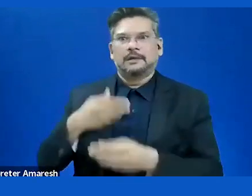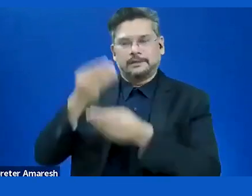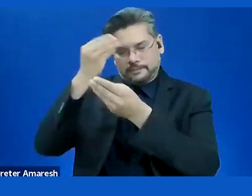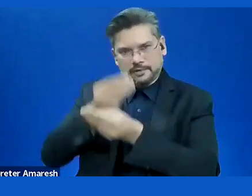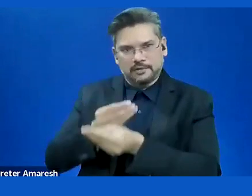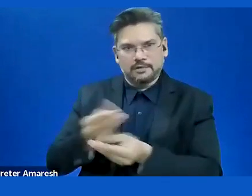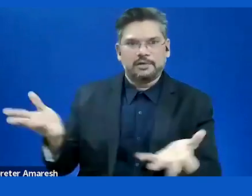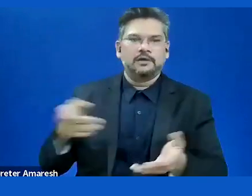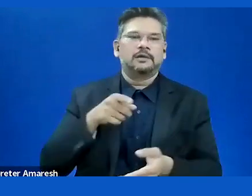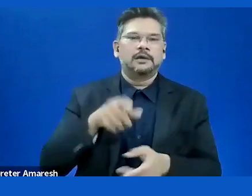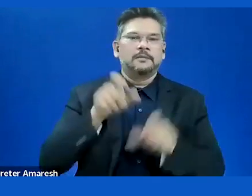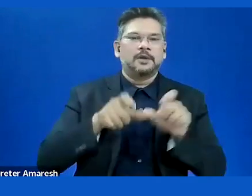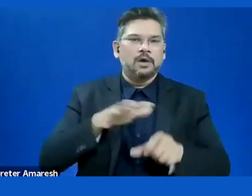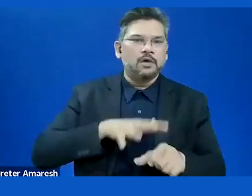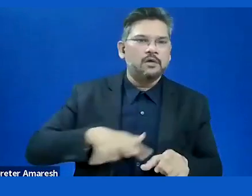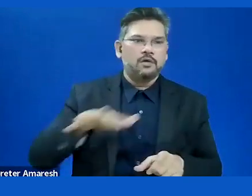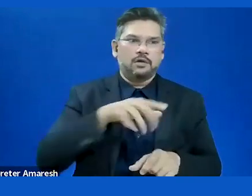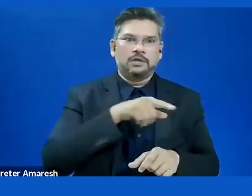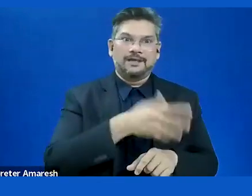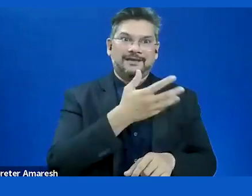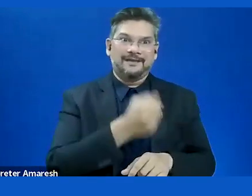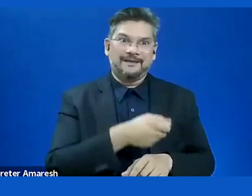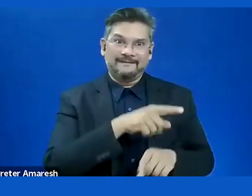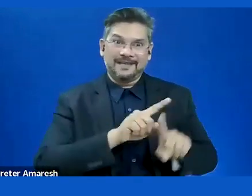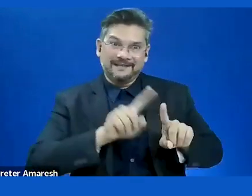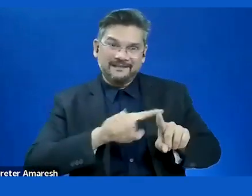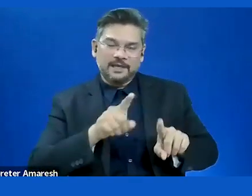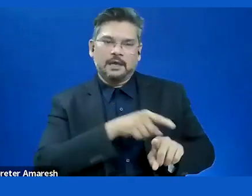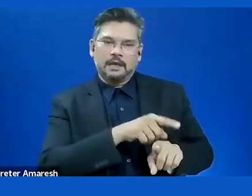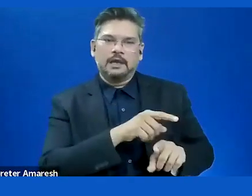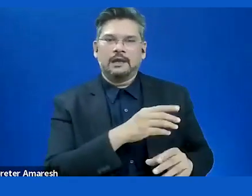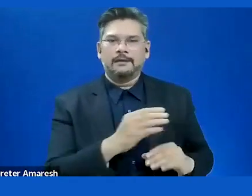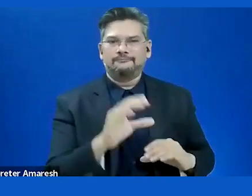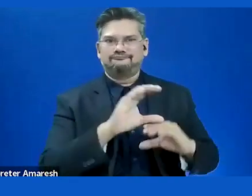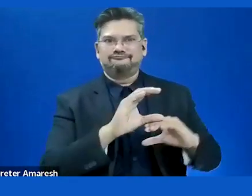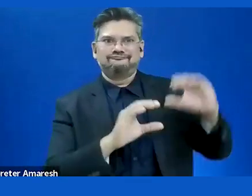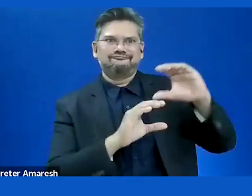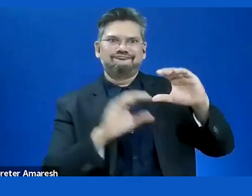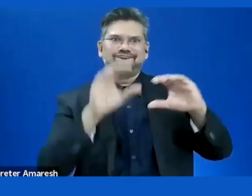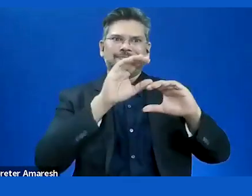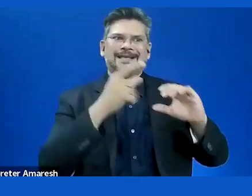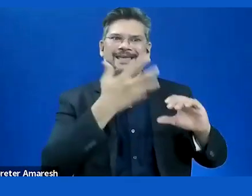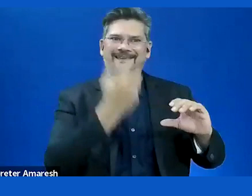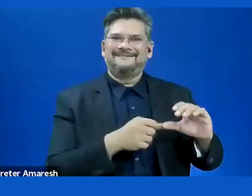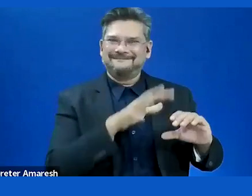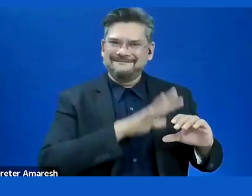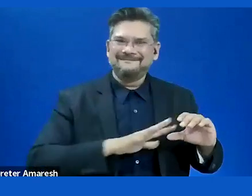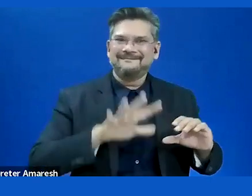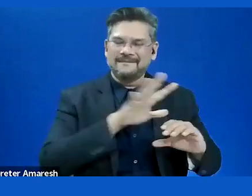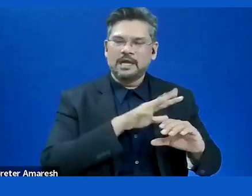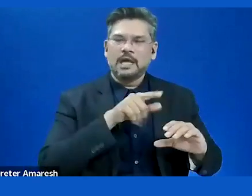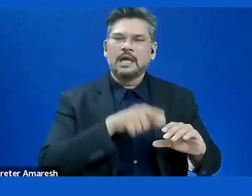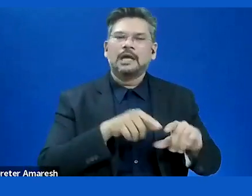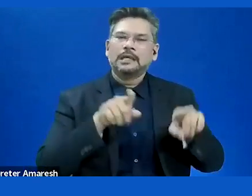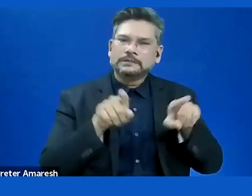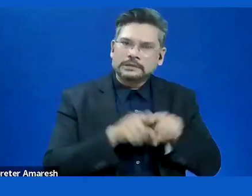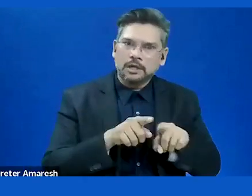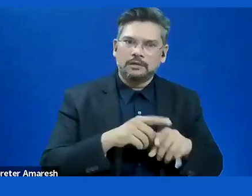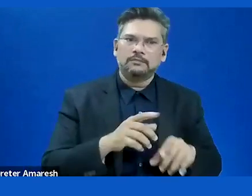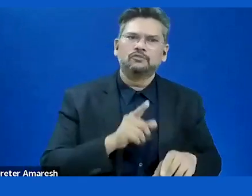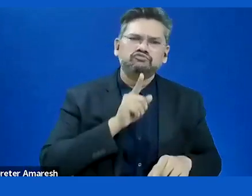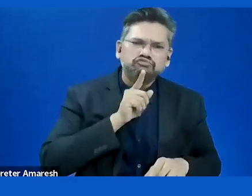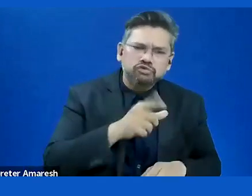also tell them, here is building blocks to actually go and do it. Because I believe that practical side is really important, because